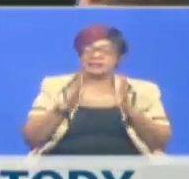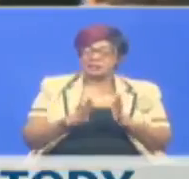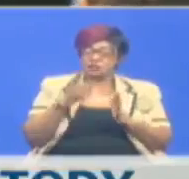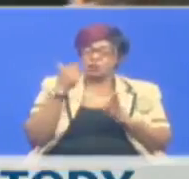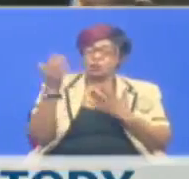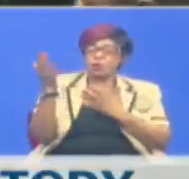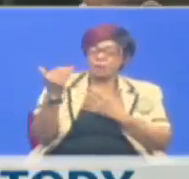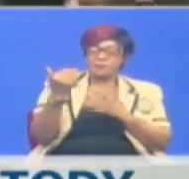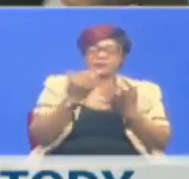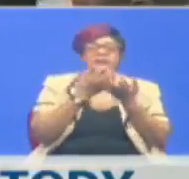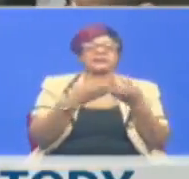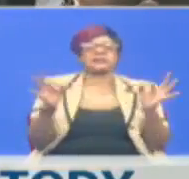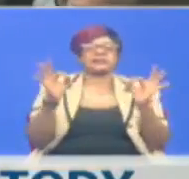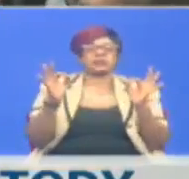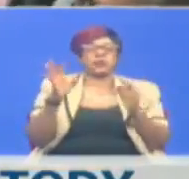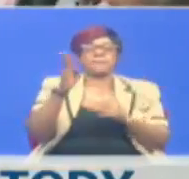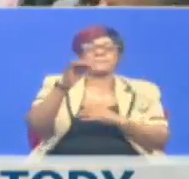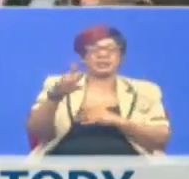his release on bail.